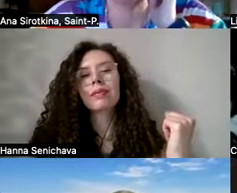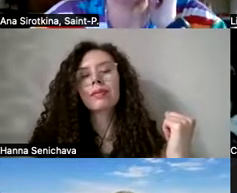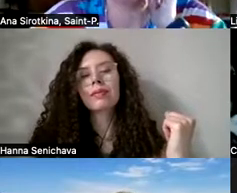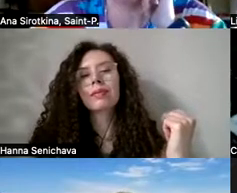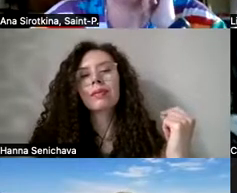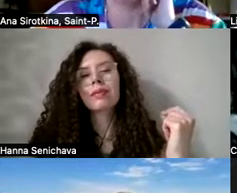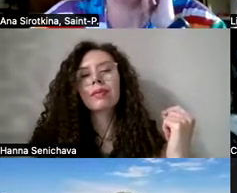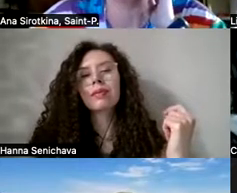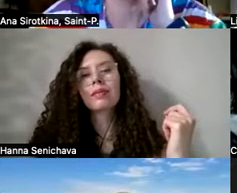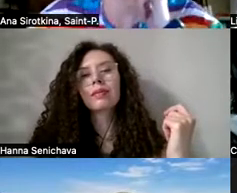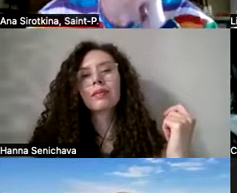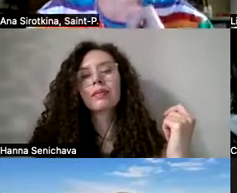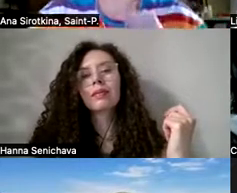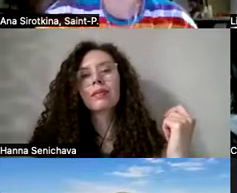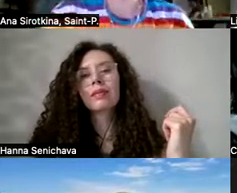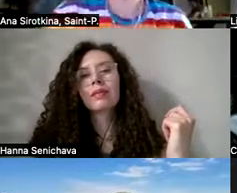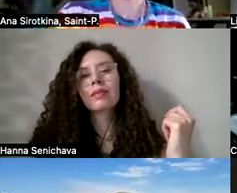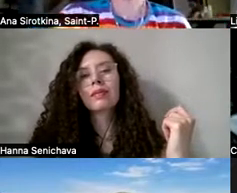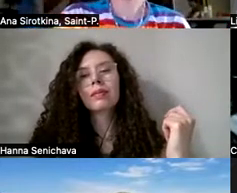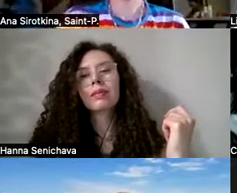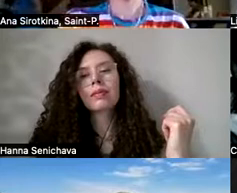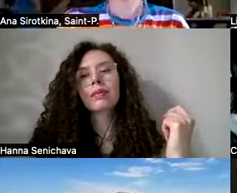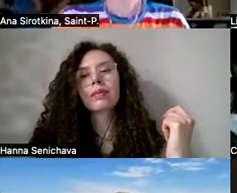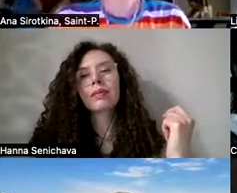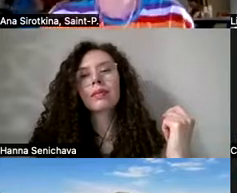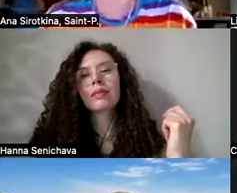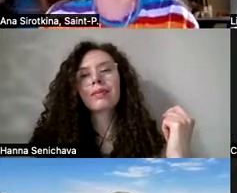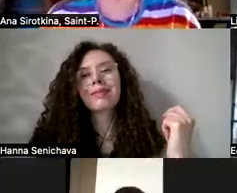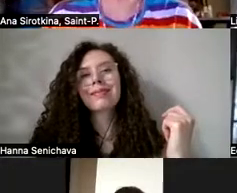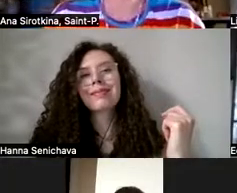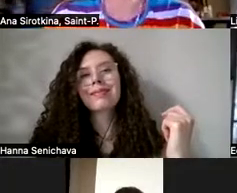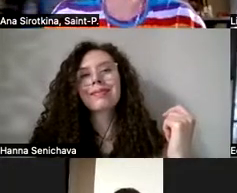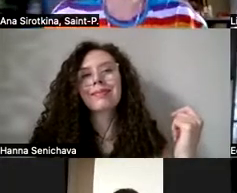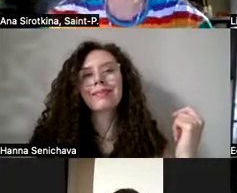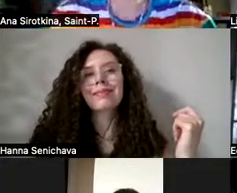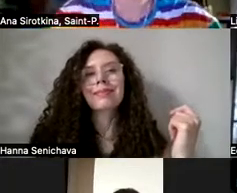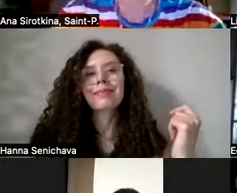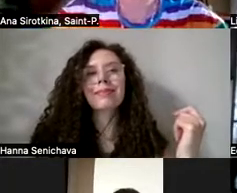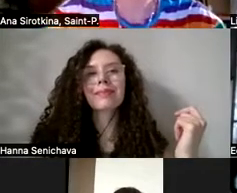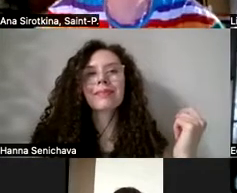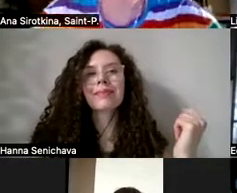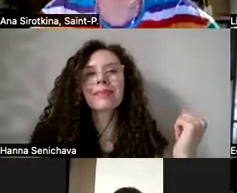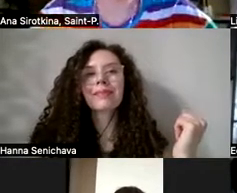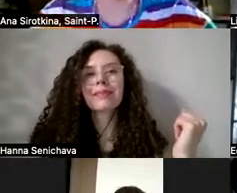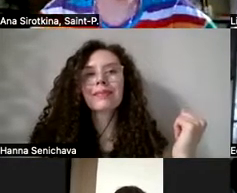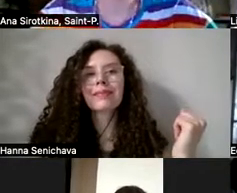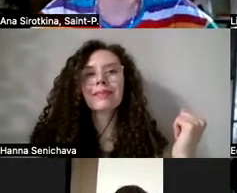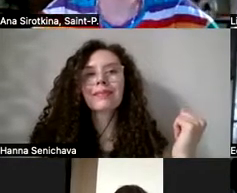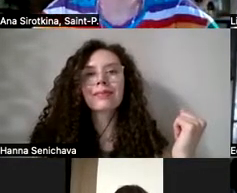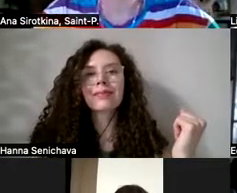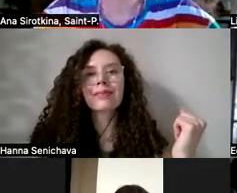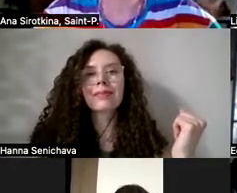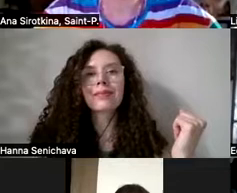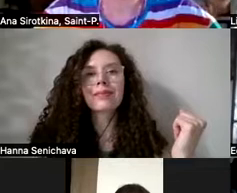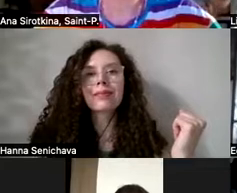Thank you. Yeah. I know we're out of time, but I do want to thank everybody for coming today, and